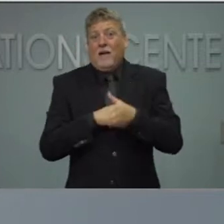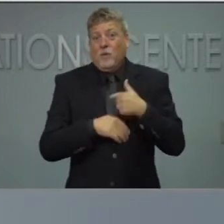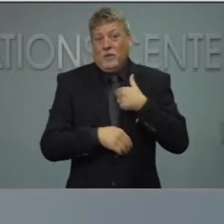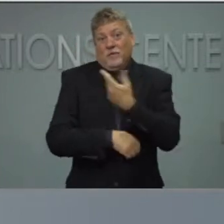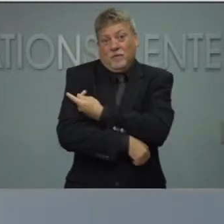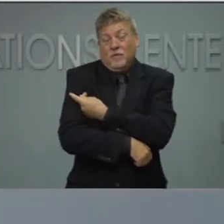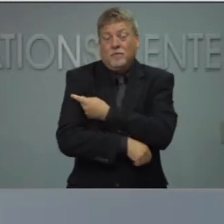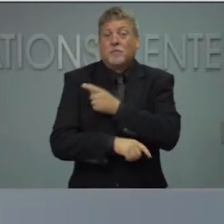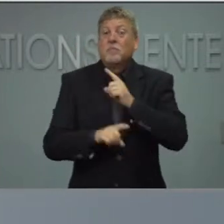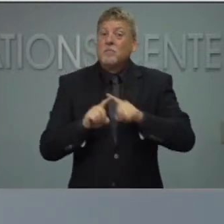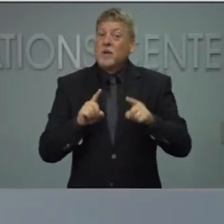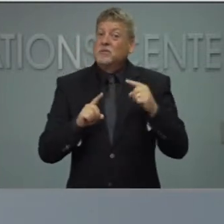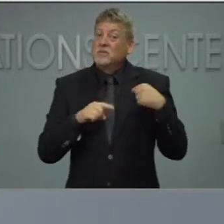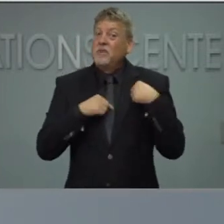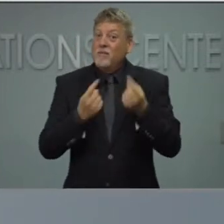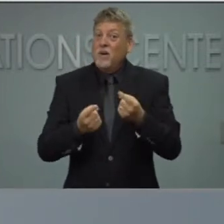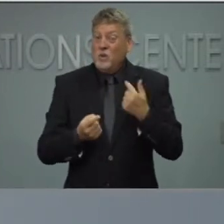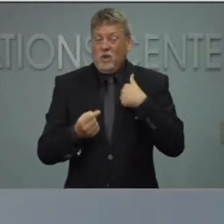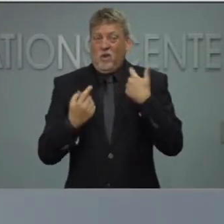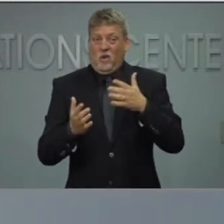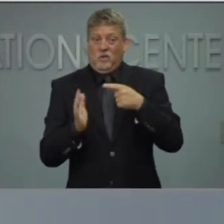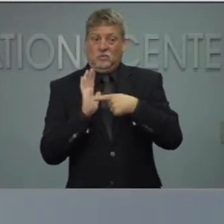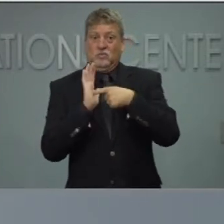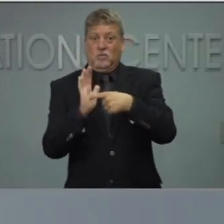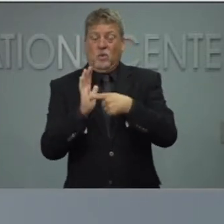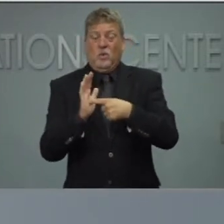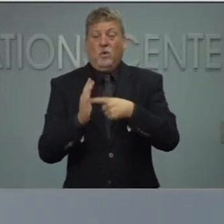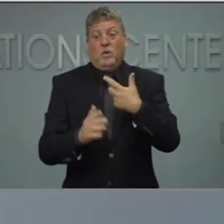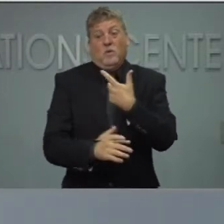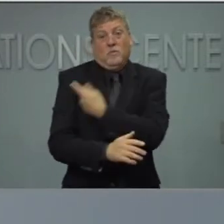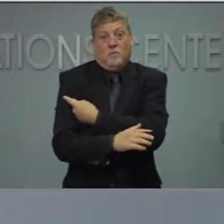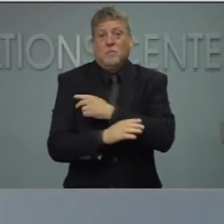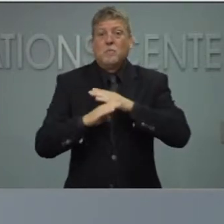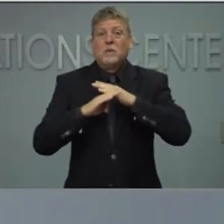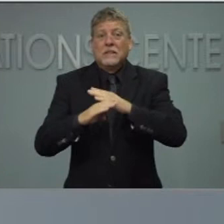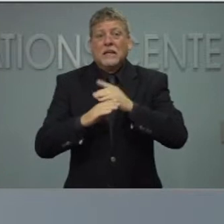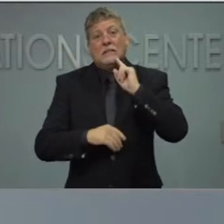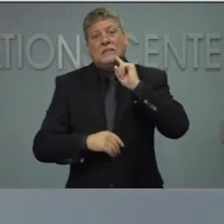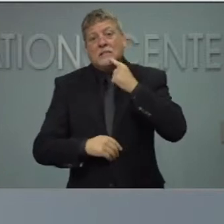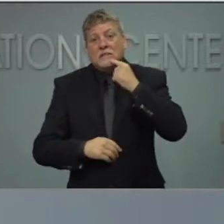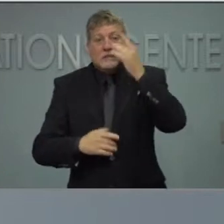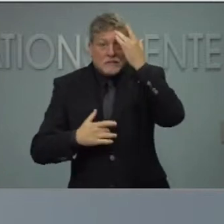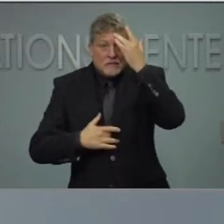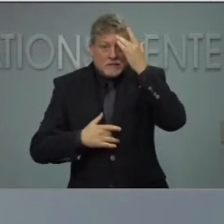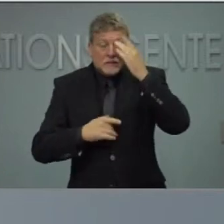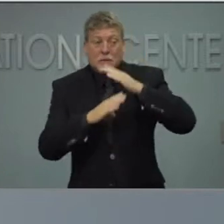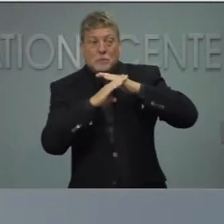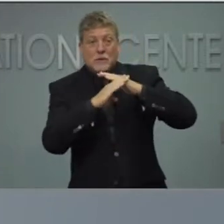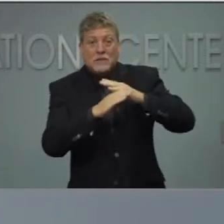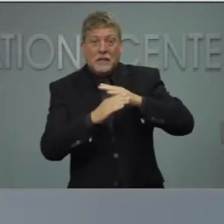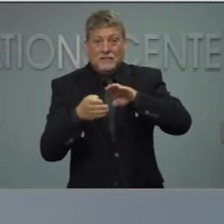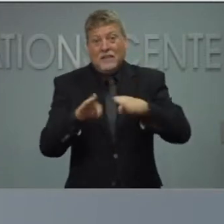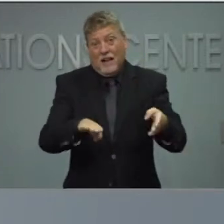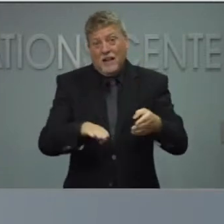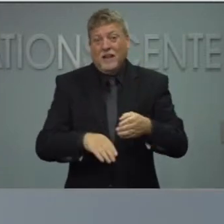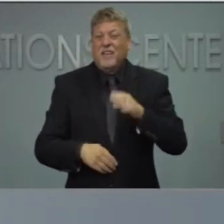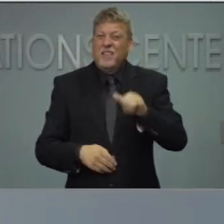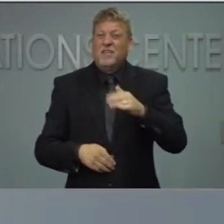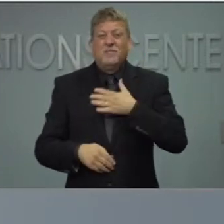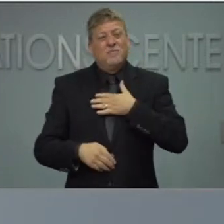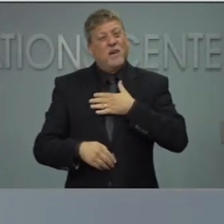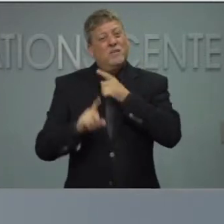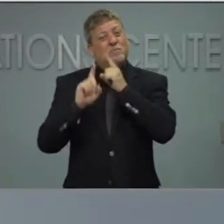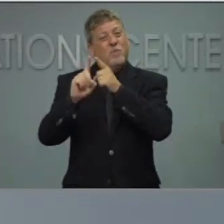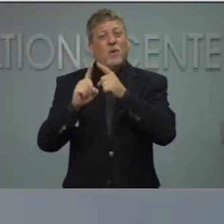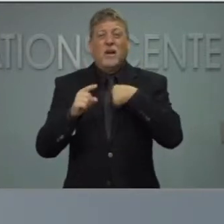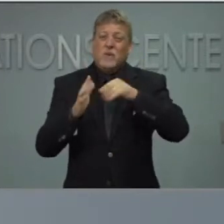effective at protecting us from getting super sick, getting into the hospital, or dying from COVID. And that's my message today. Vaccines save